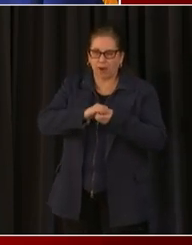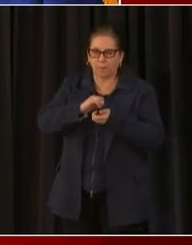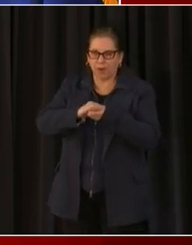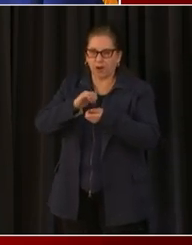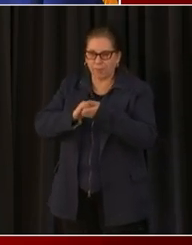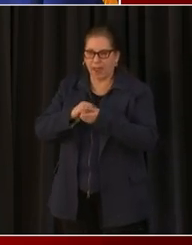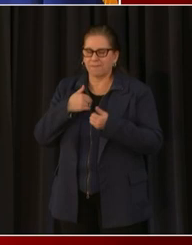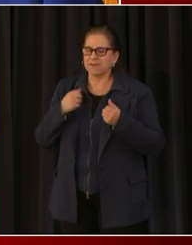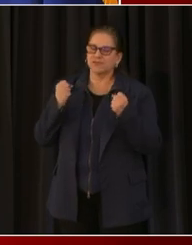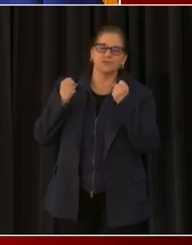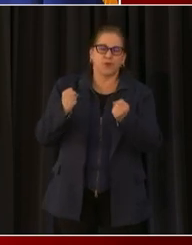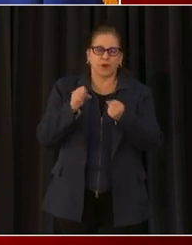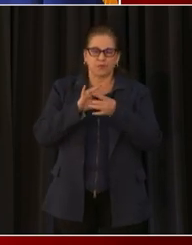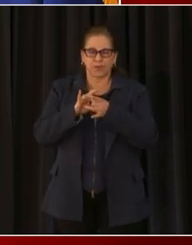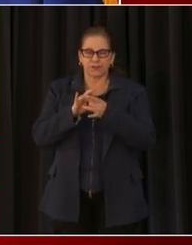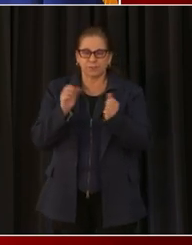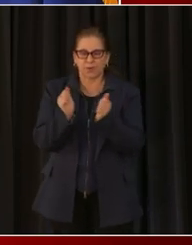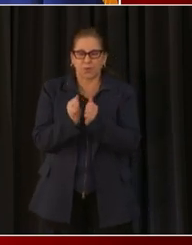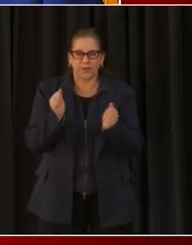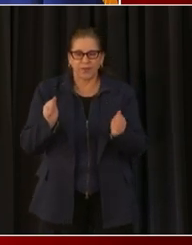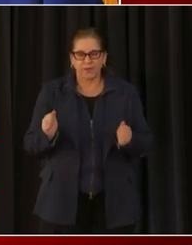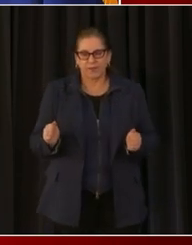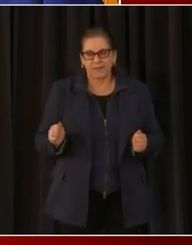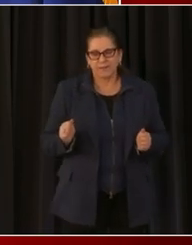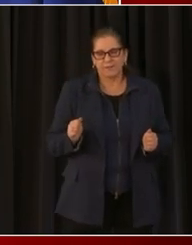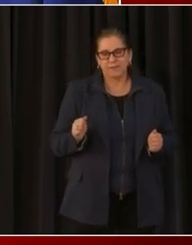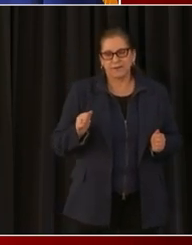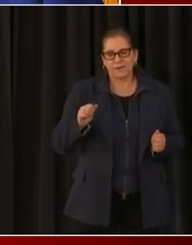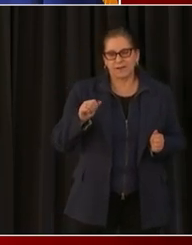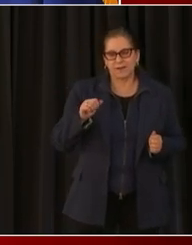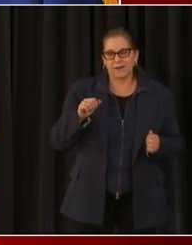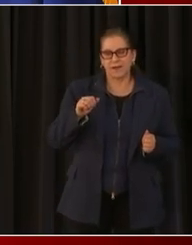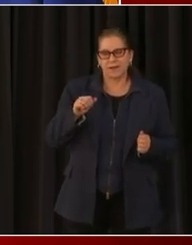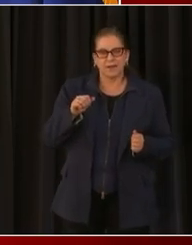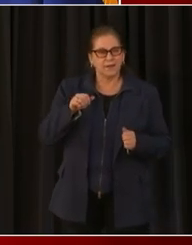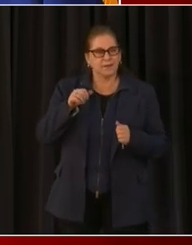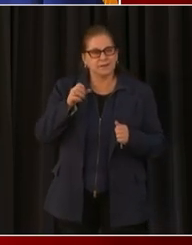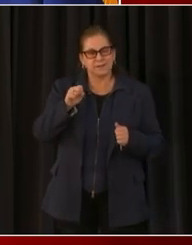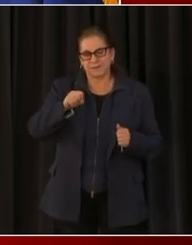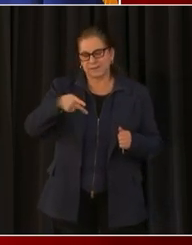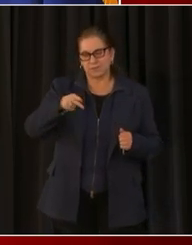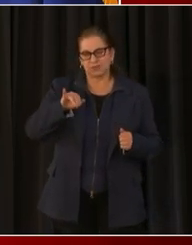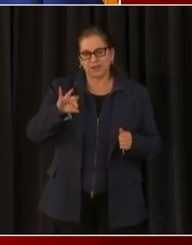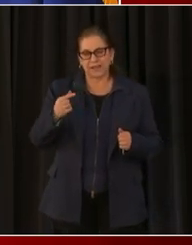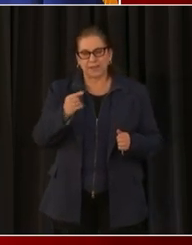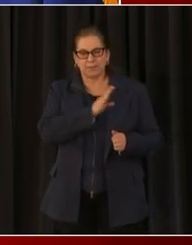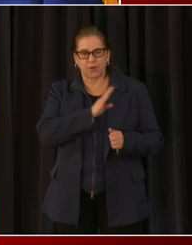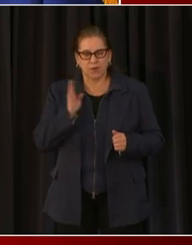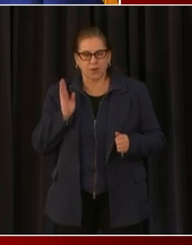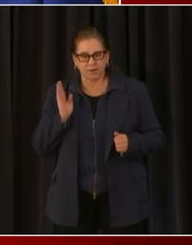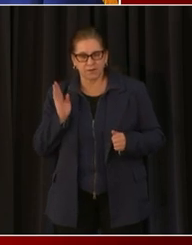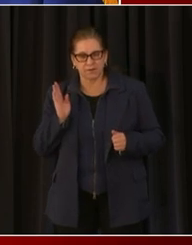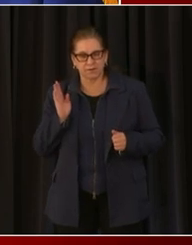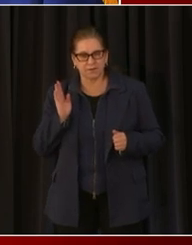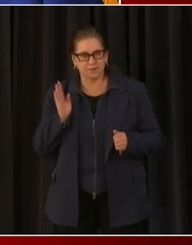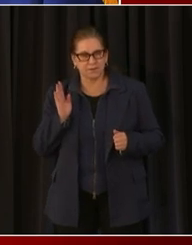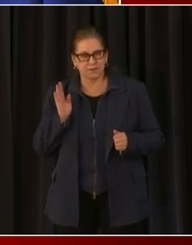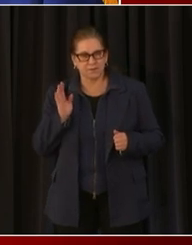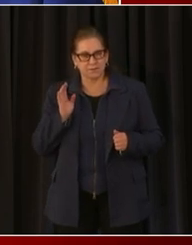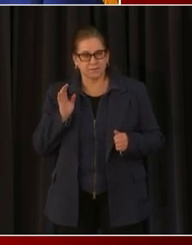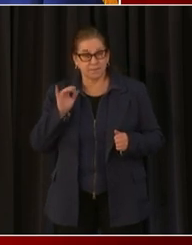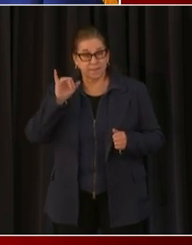strong relationship last summer with Springboard, which was part of our literacy initiative to provide additional support for